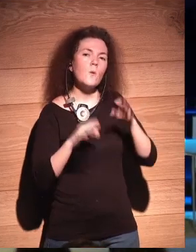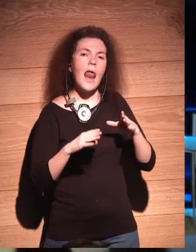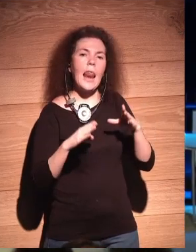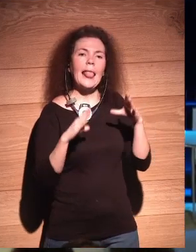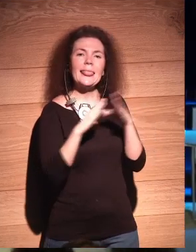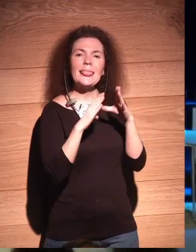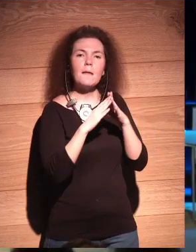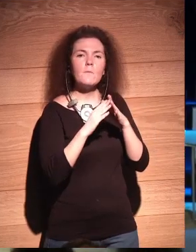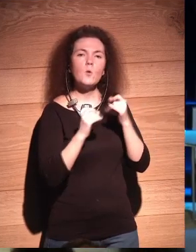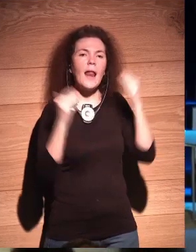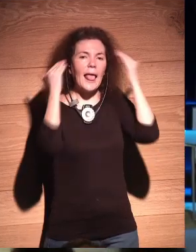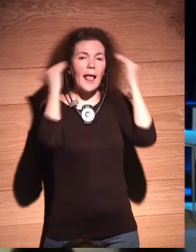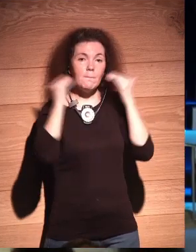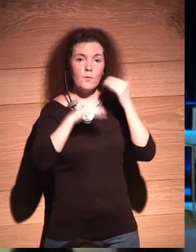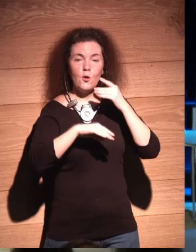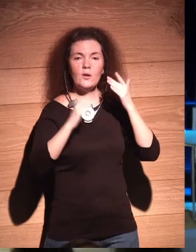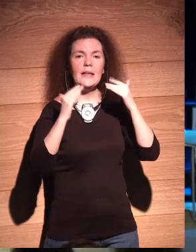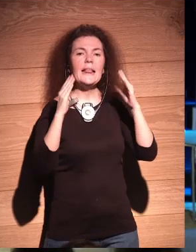on. But anyway,